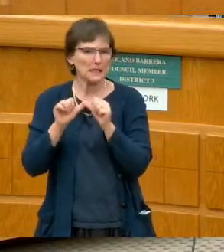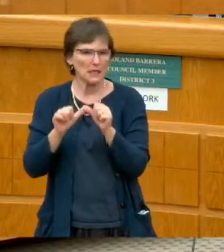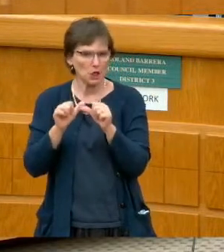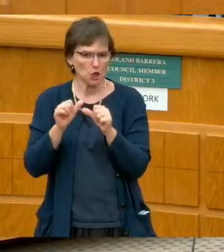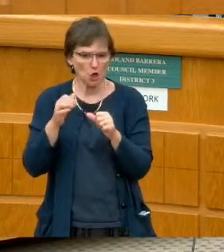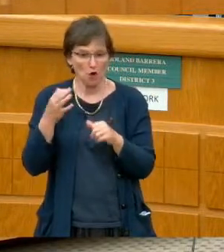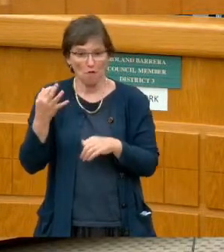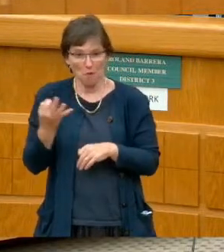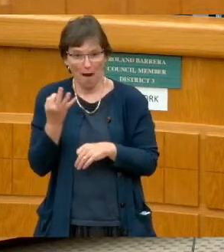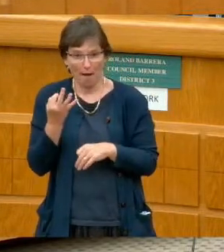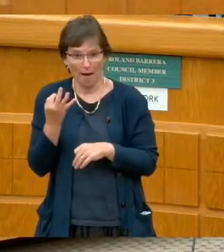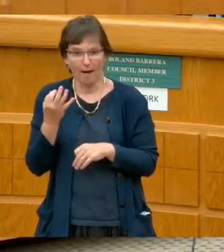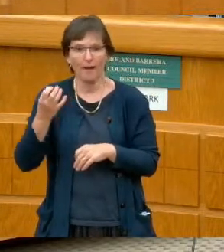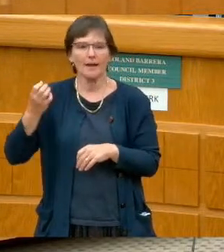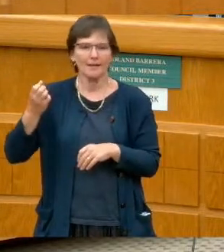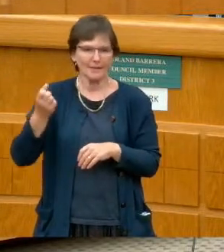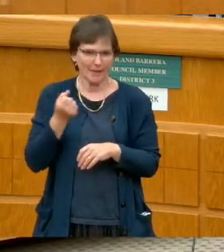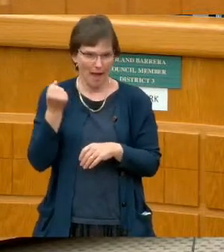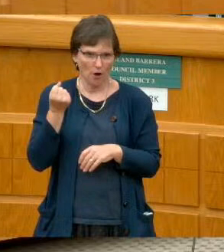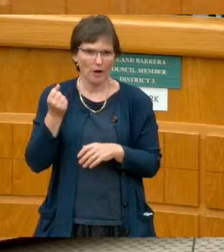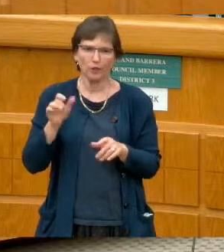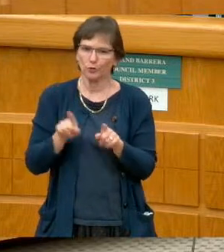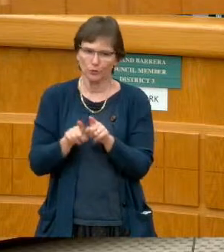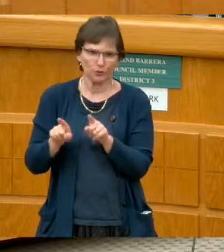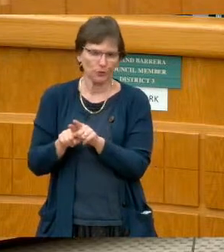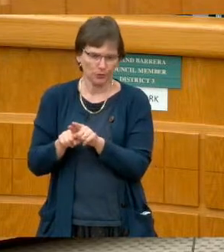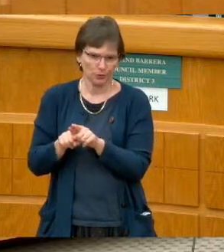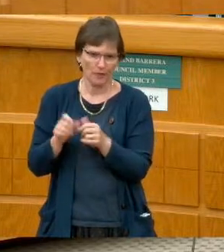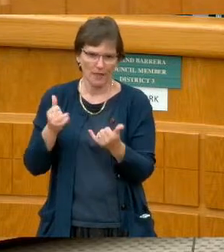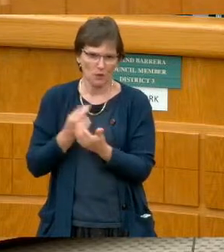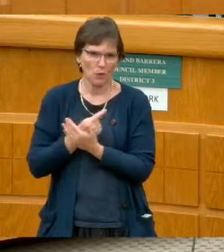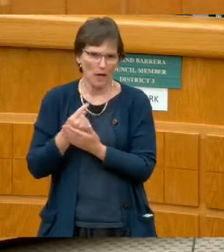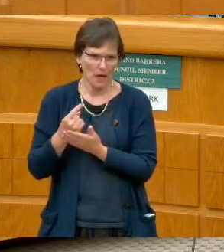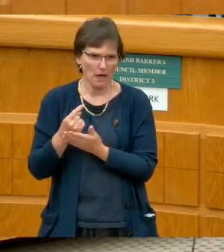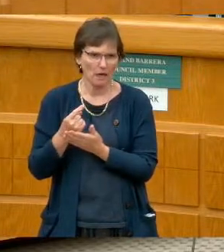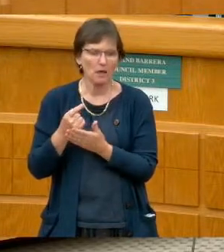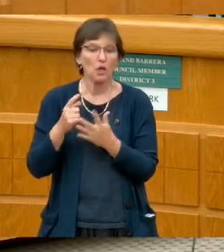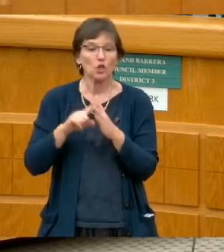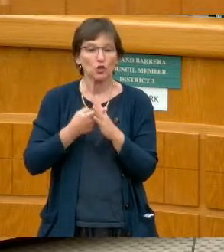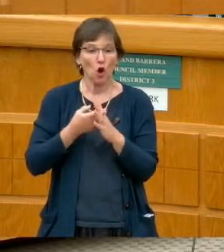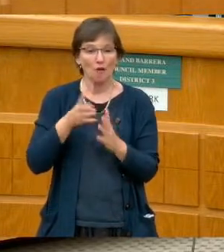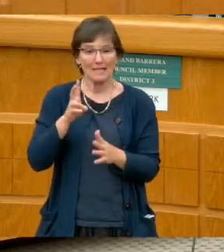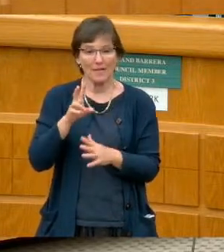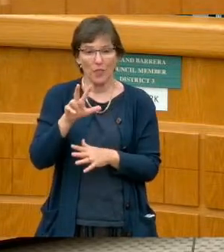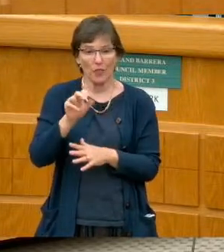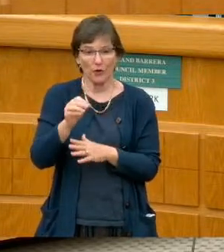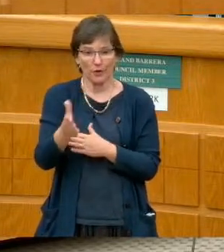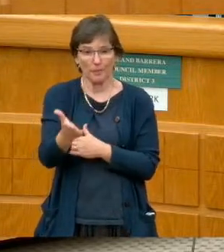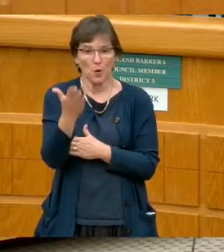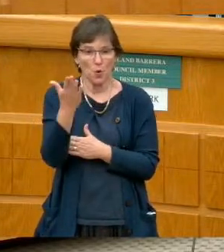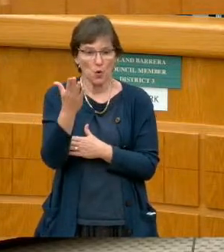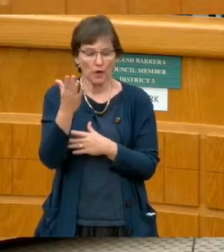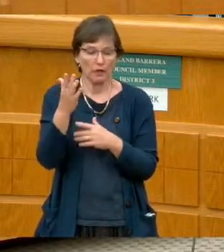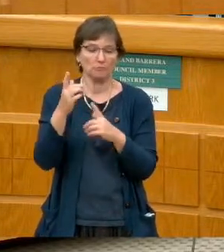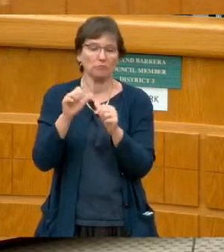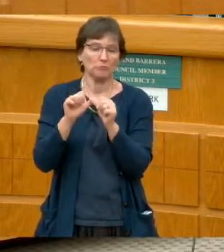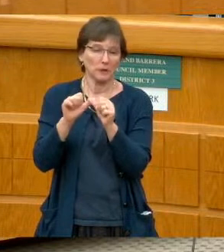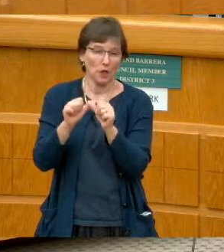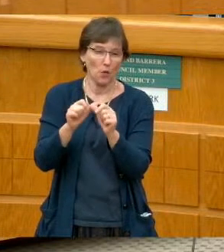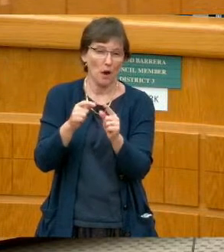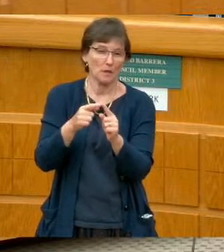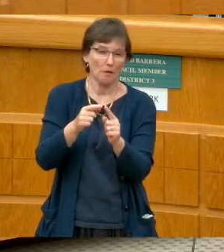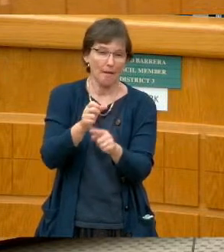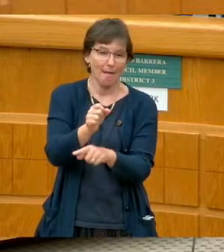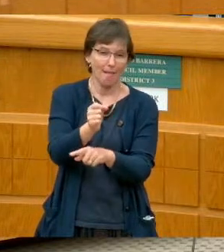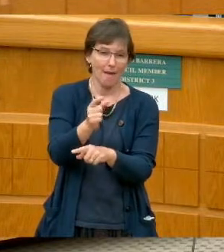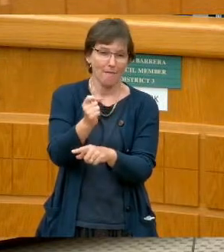August the 14th and 15th. The drive-throughs will be from 7:30 in the morning to 11 a.m. and are by appointment